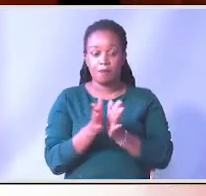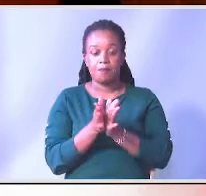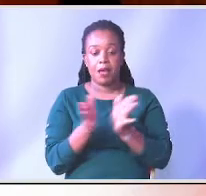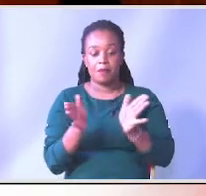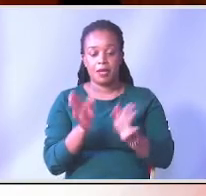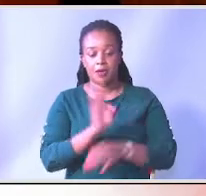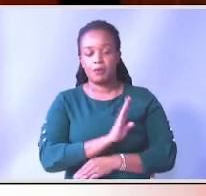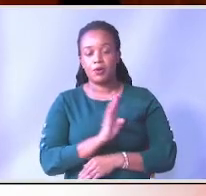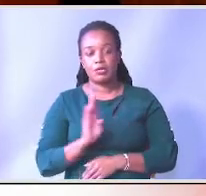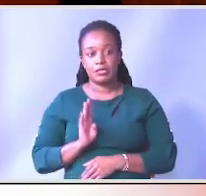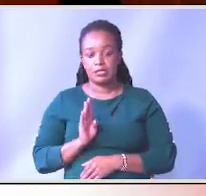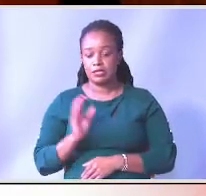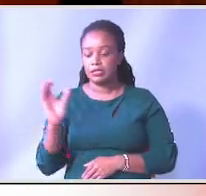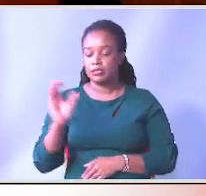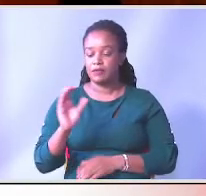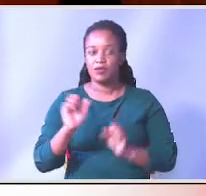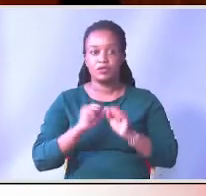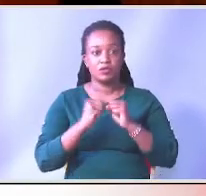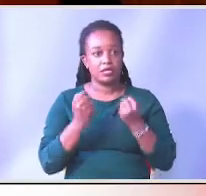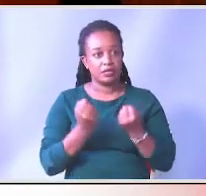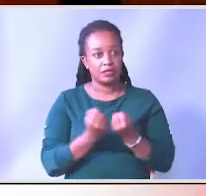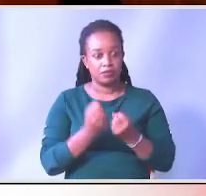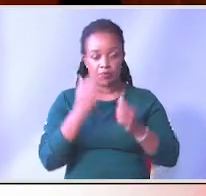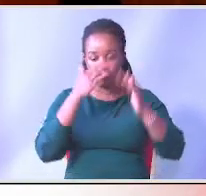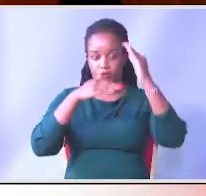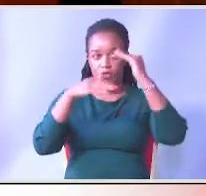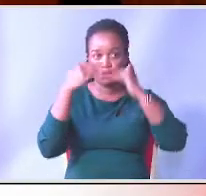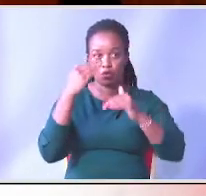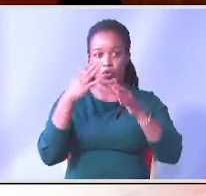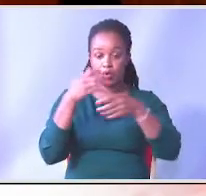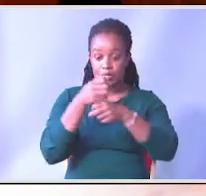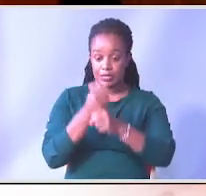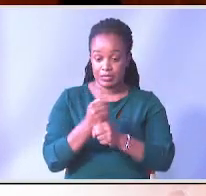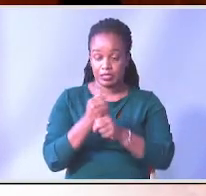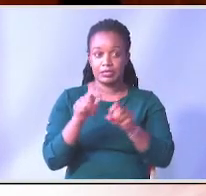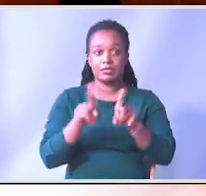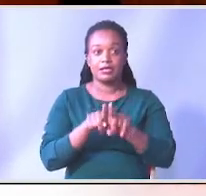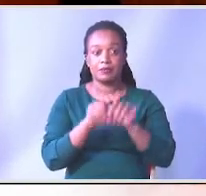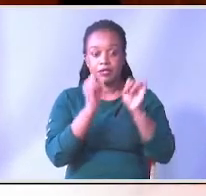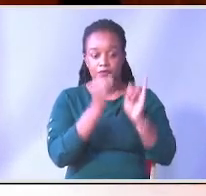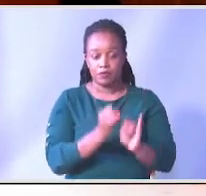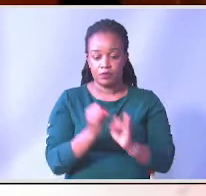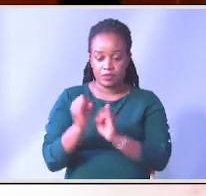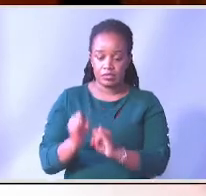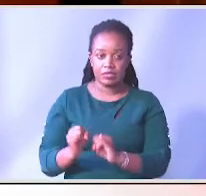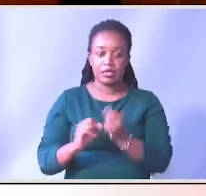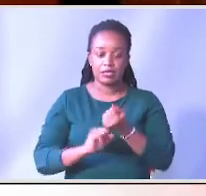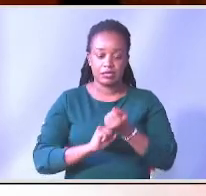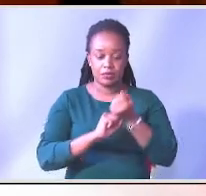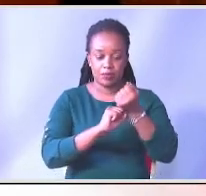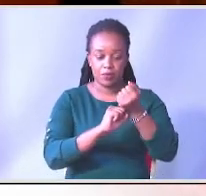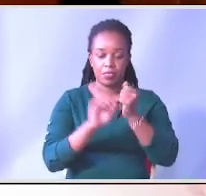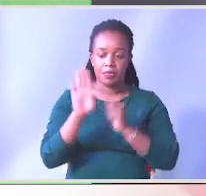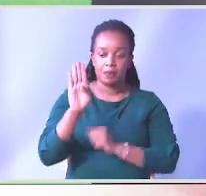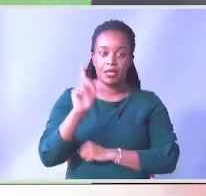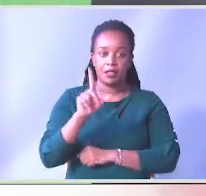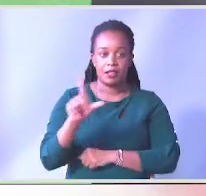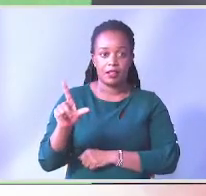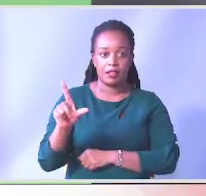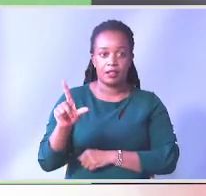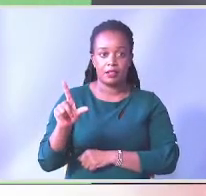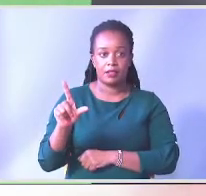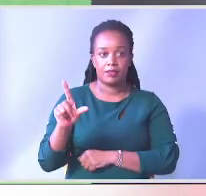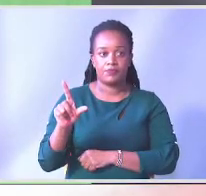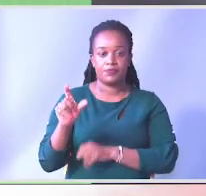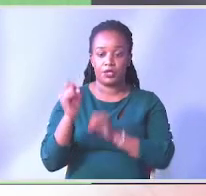bodies, civil society, professional organizations, and individuals are in support of this bill, Mr. Speaker. The new